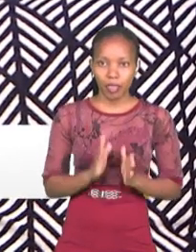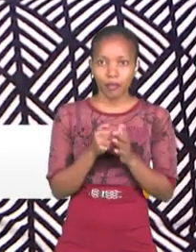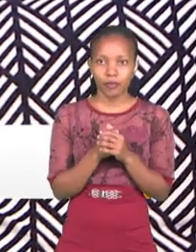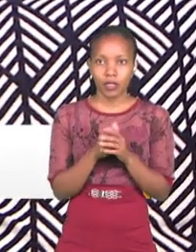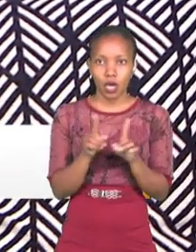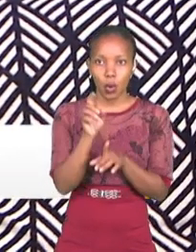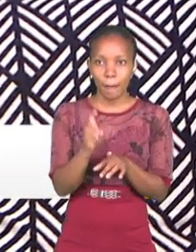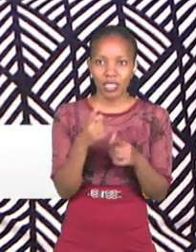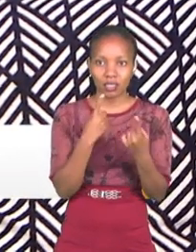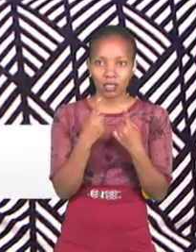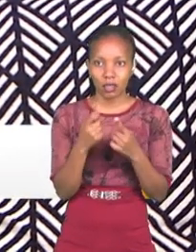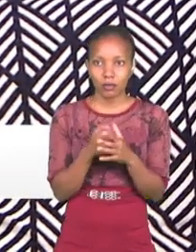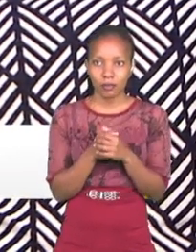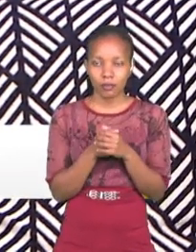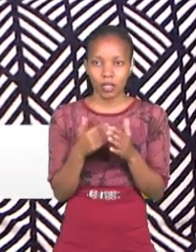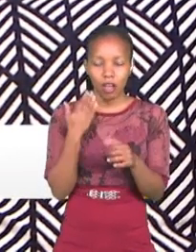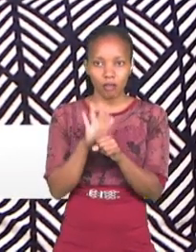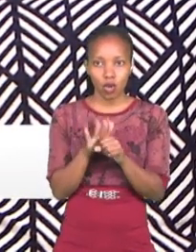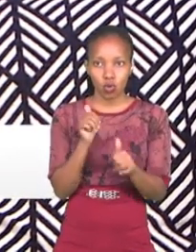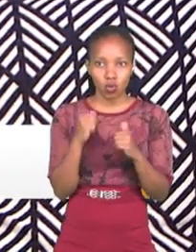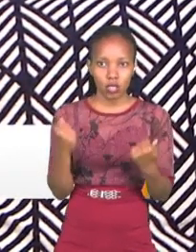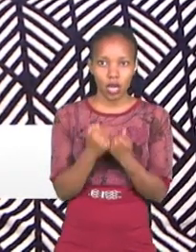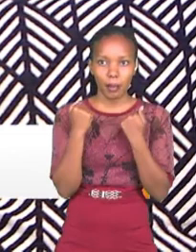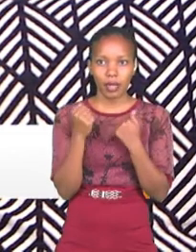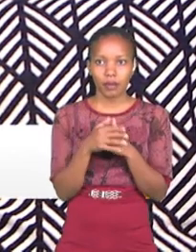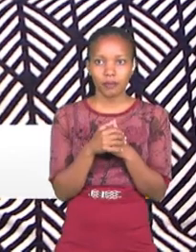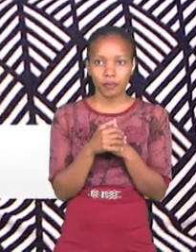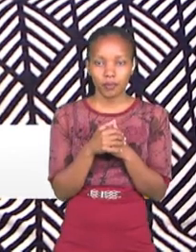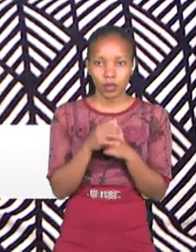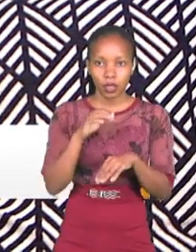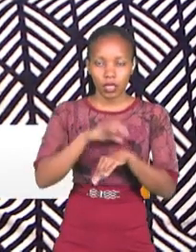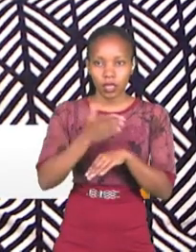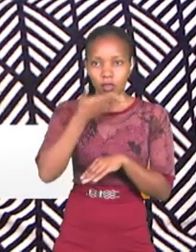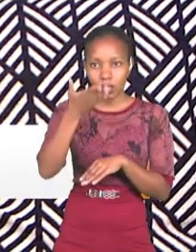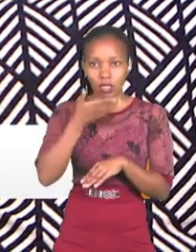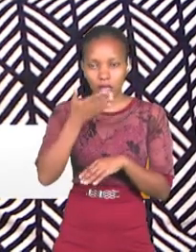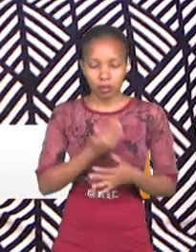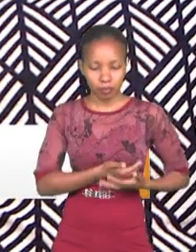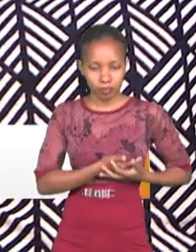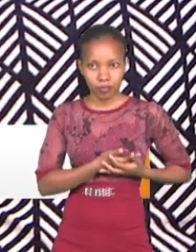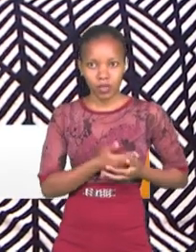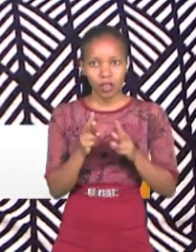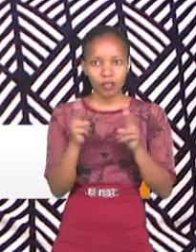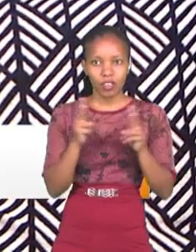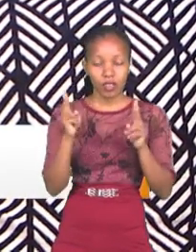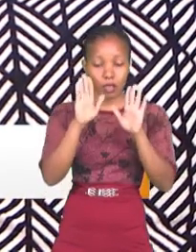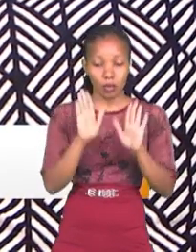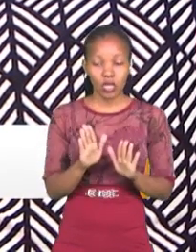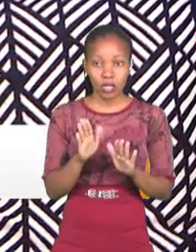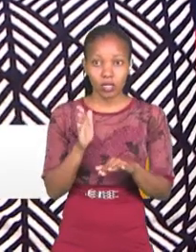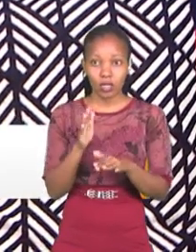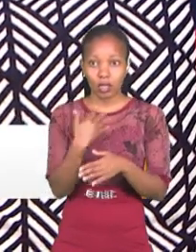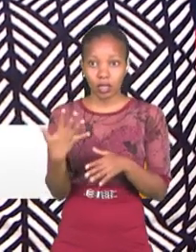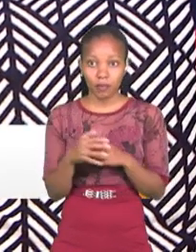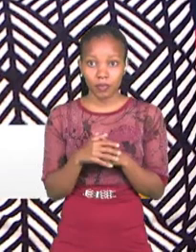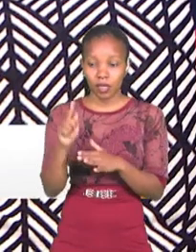I must say that indeed, there's so much happening, and demystifying these acts of, for example, breastfeeding. That's a very crucial part, because as far as